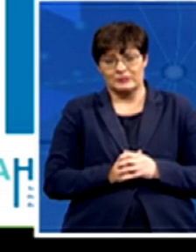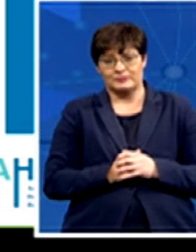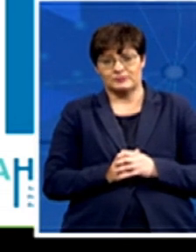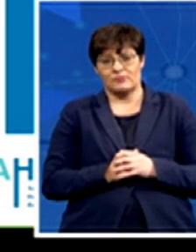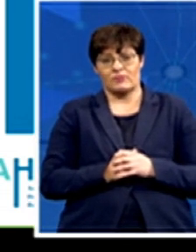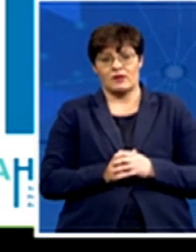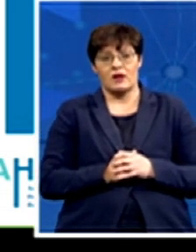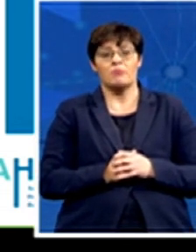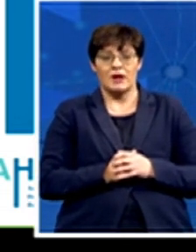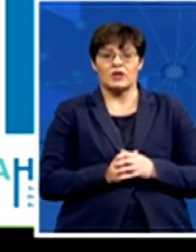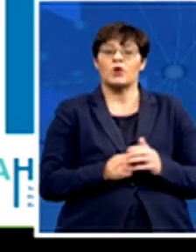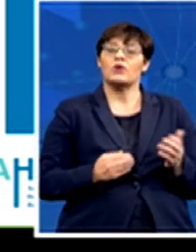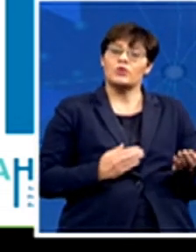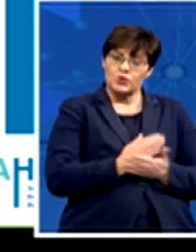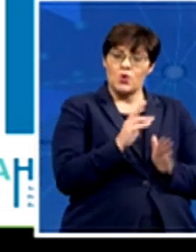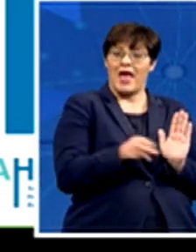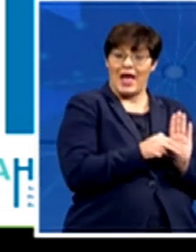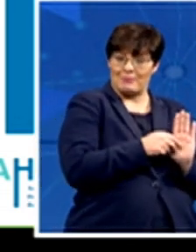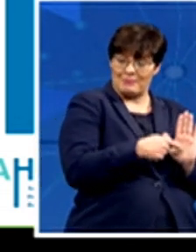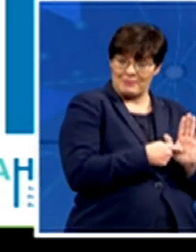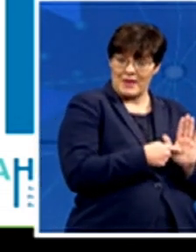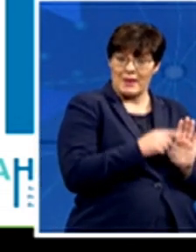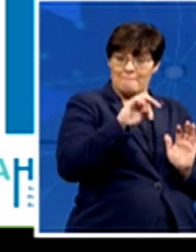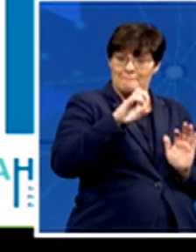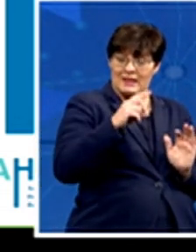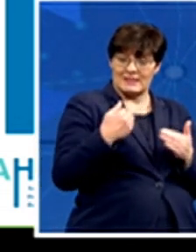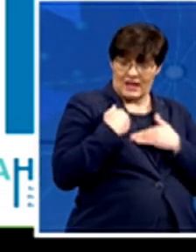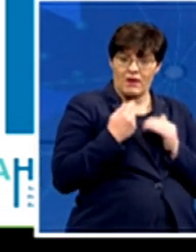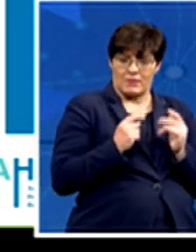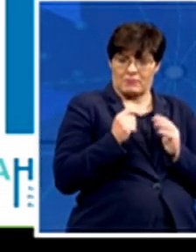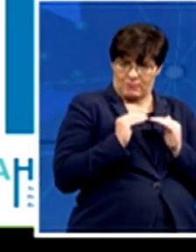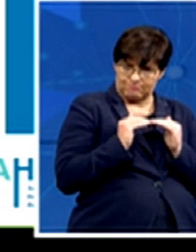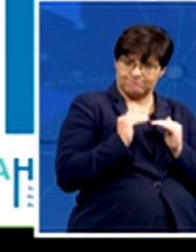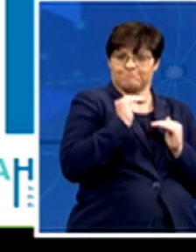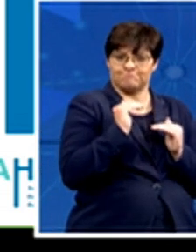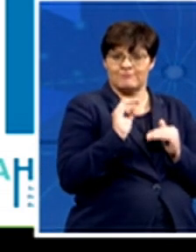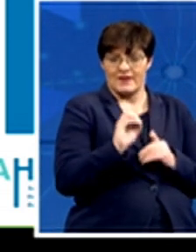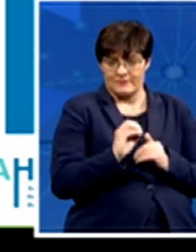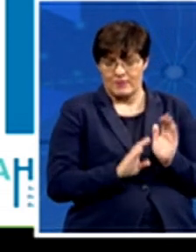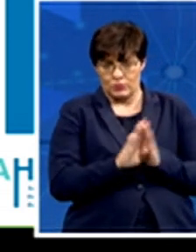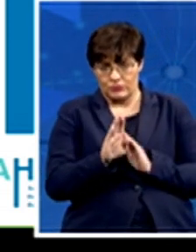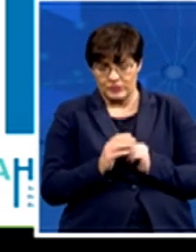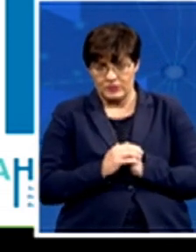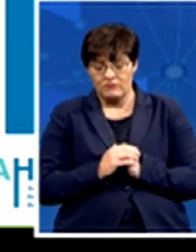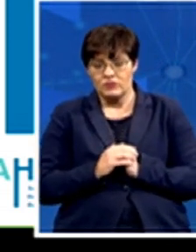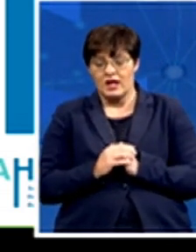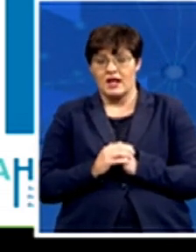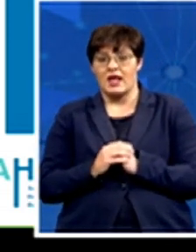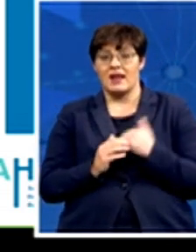app, it has improved a bit. If you look on my far left, you will see that April, we had